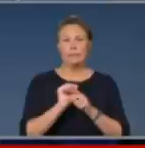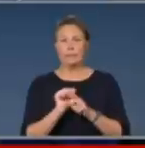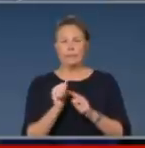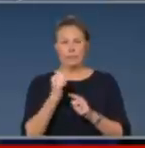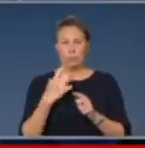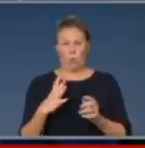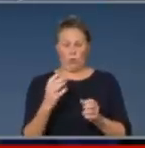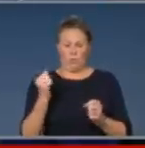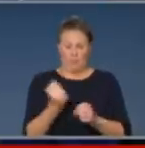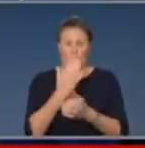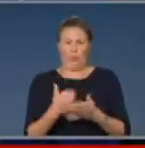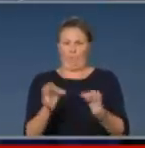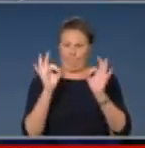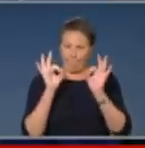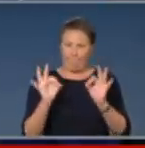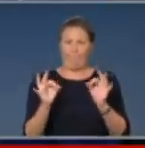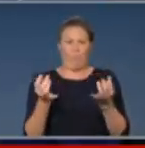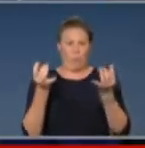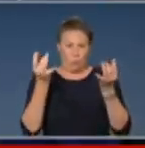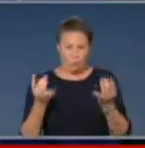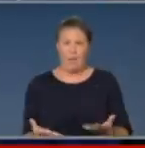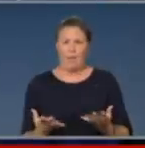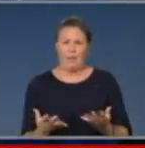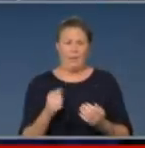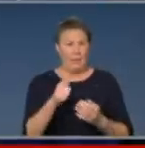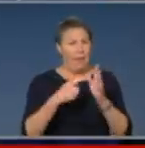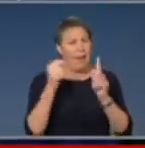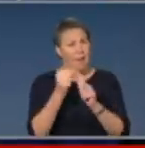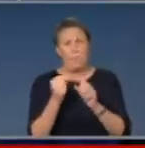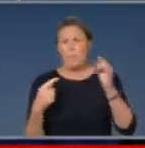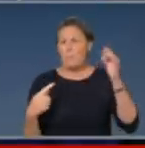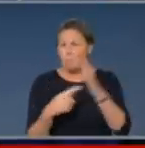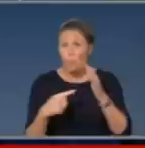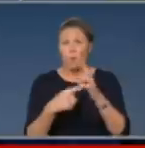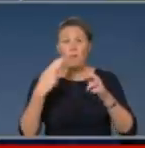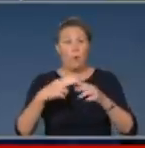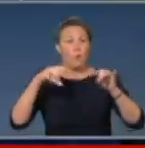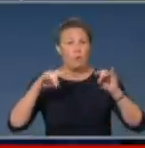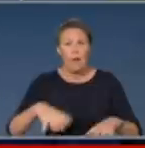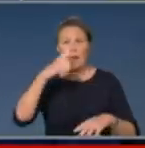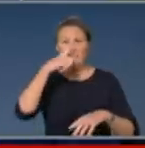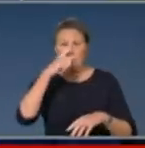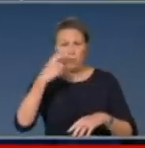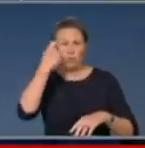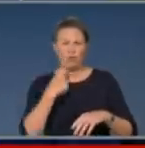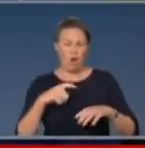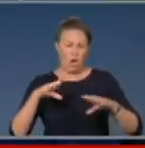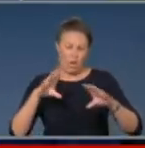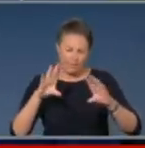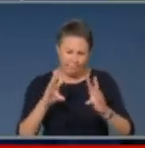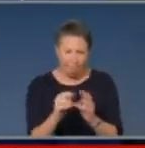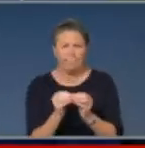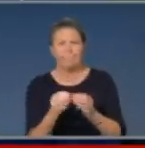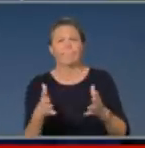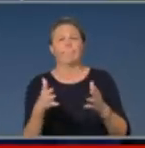That will be also an important tool for the country as we seek to manage how we live in a COVID-safe economy and community into the